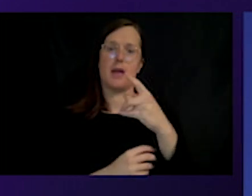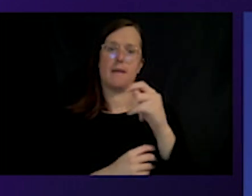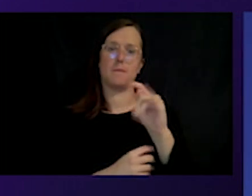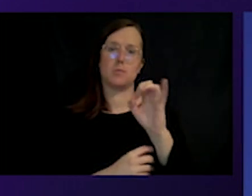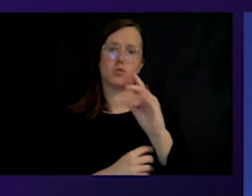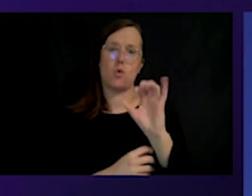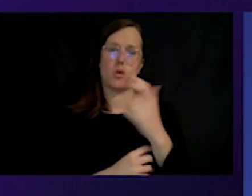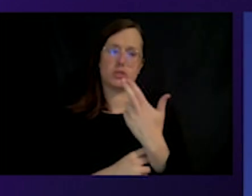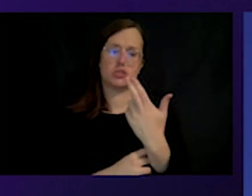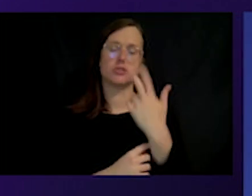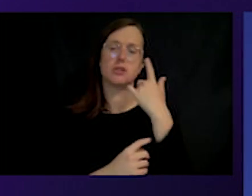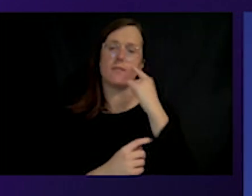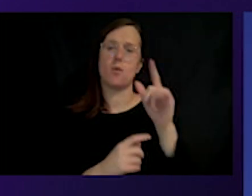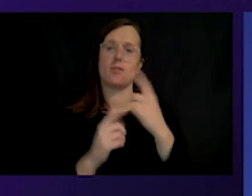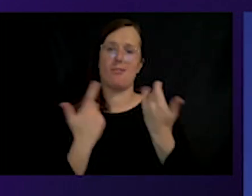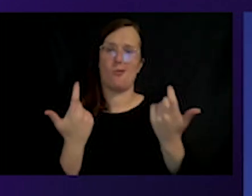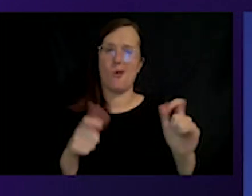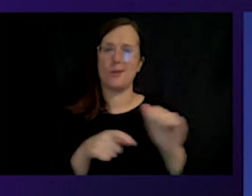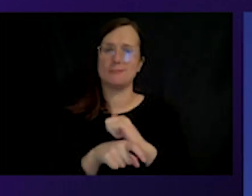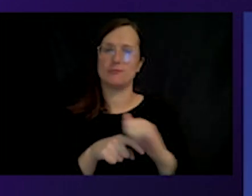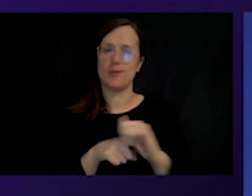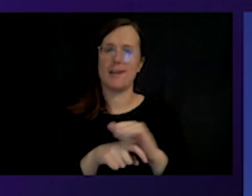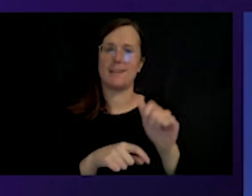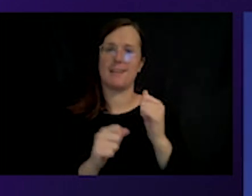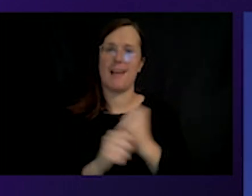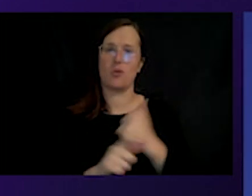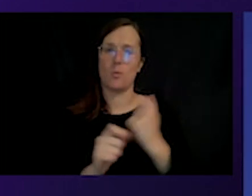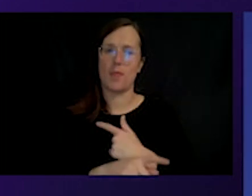training algorithms and make it tuned